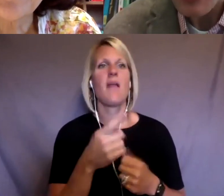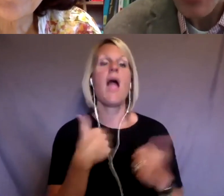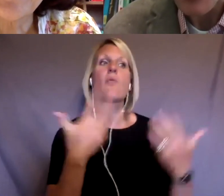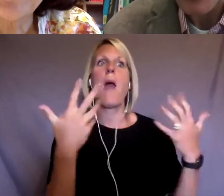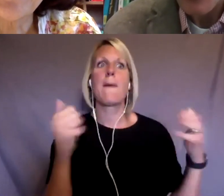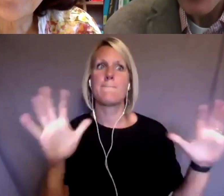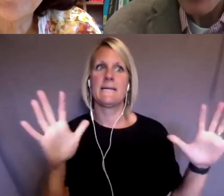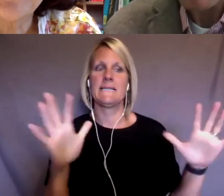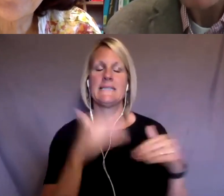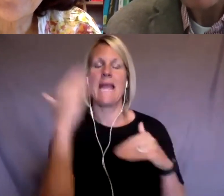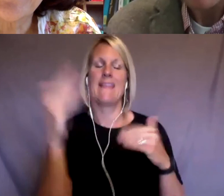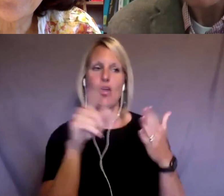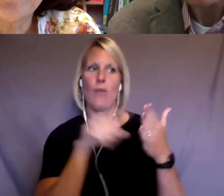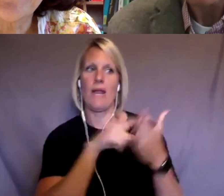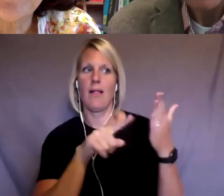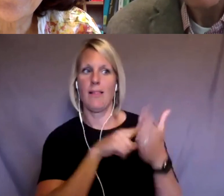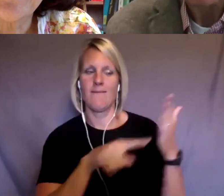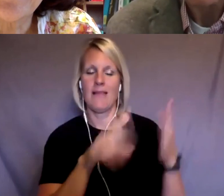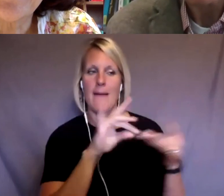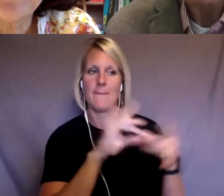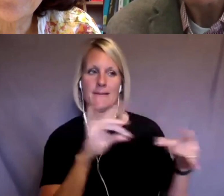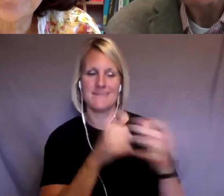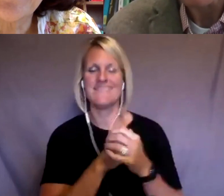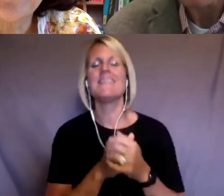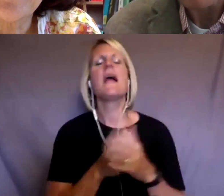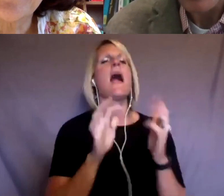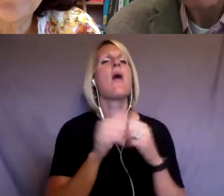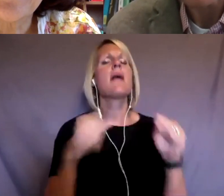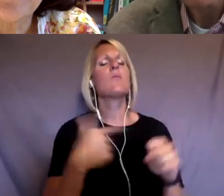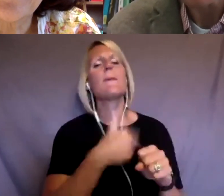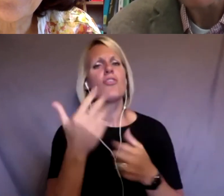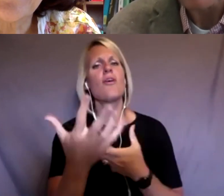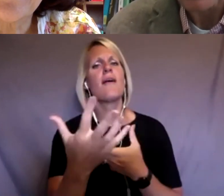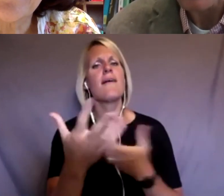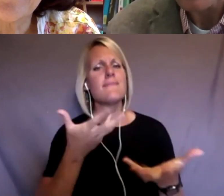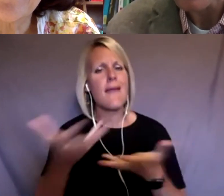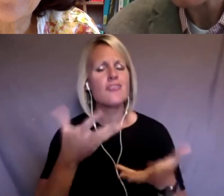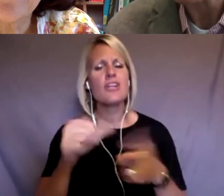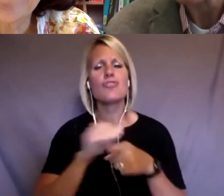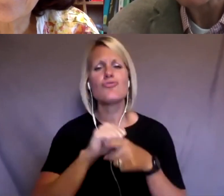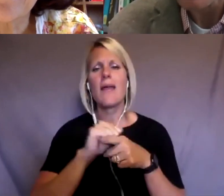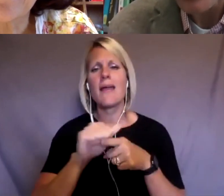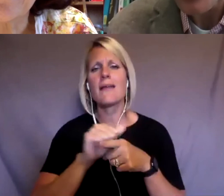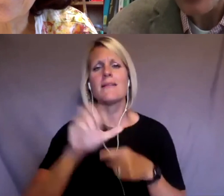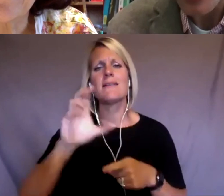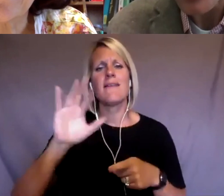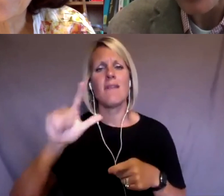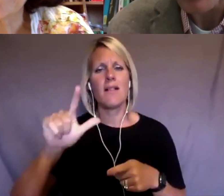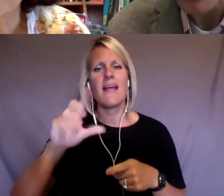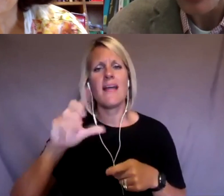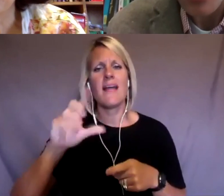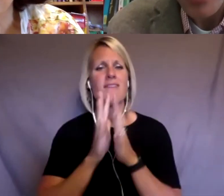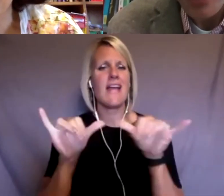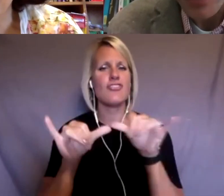he has a question: how might we better engage with and train civil and traffic engineers to get them